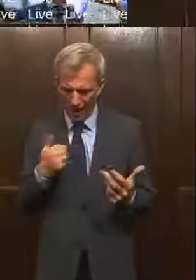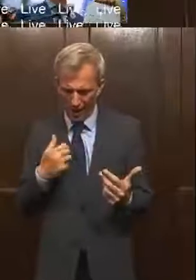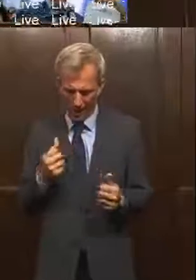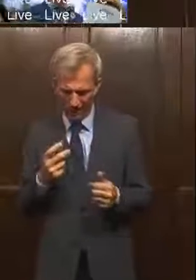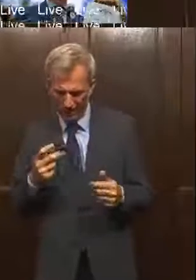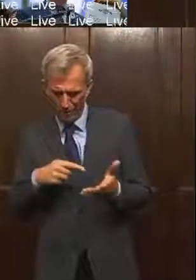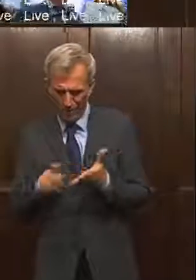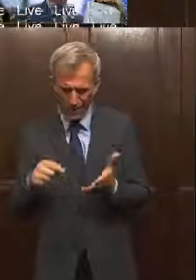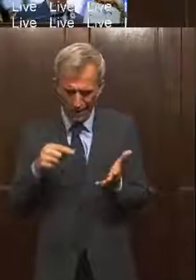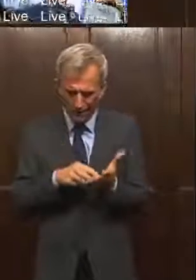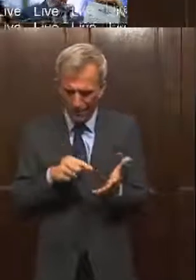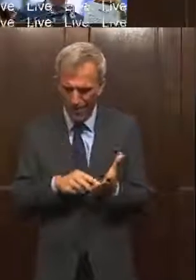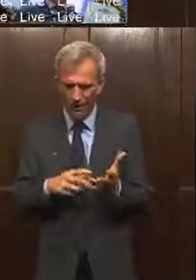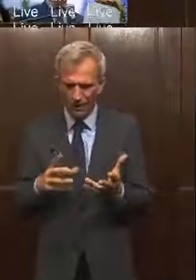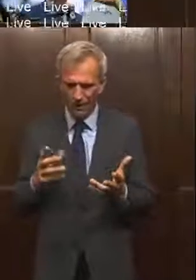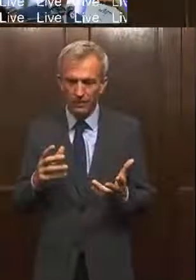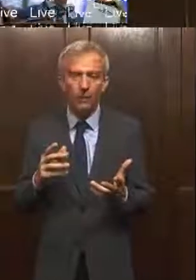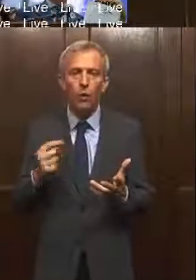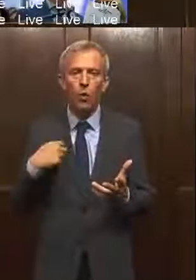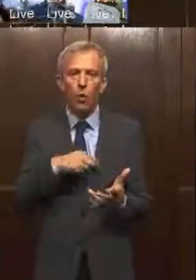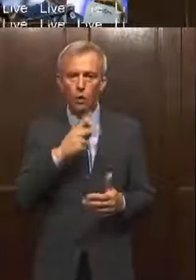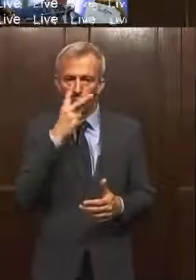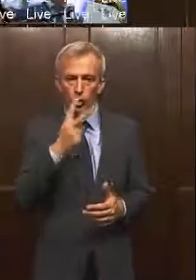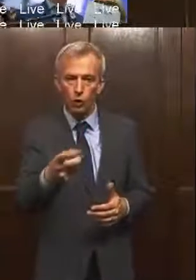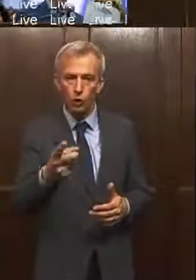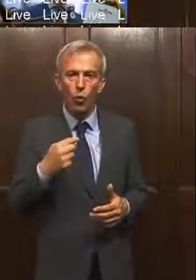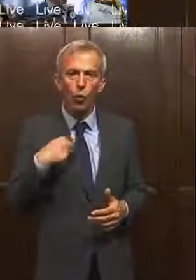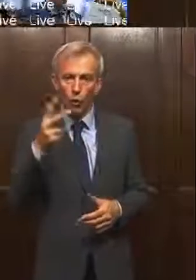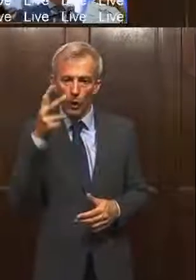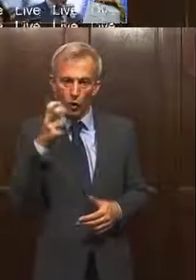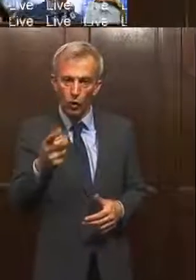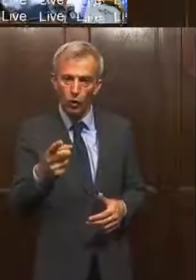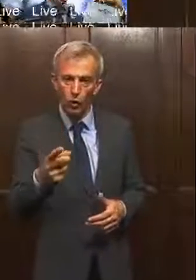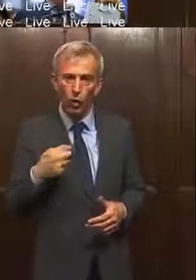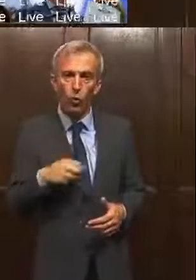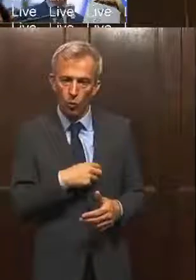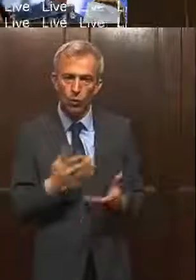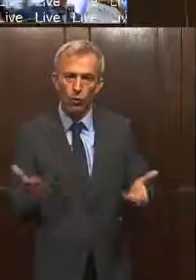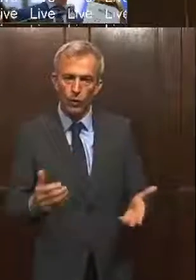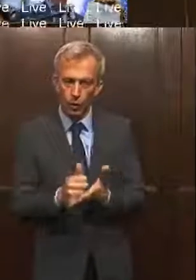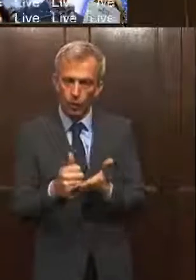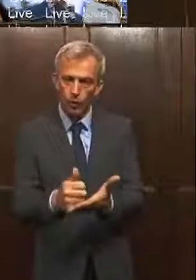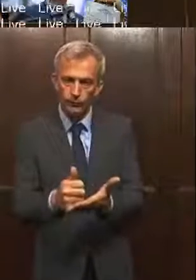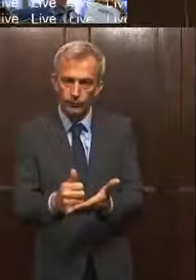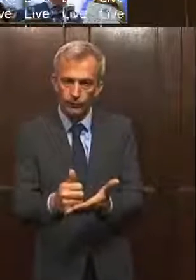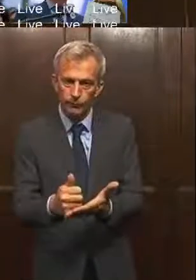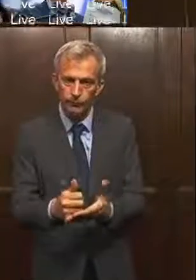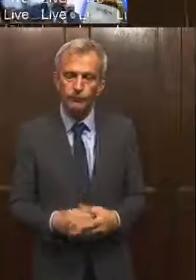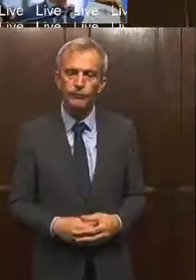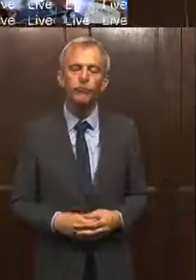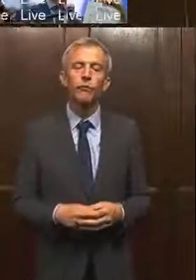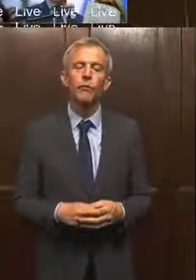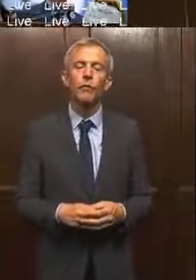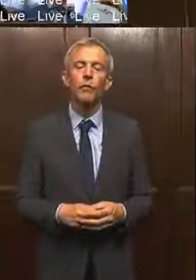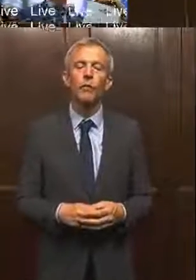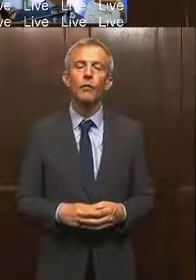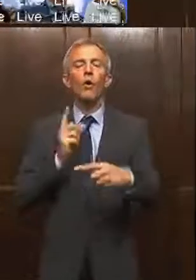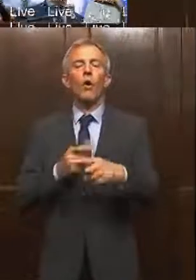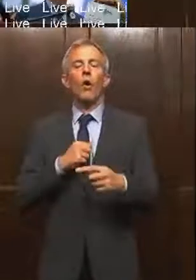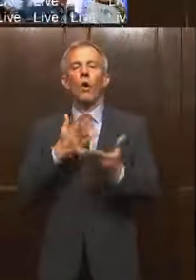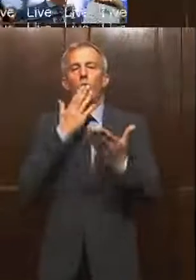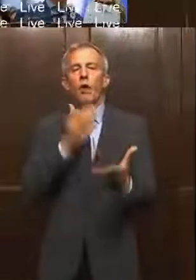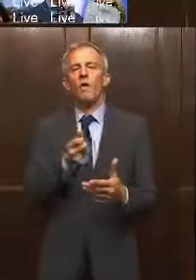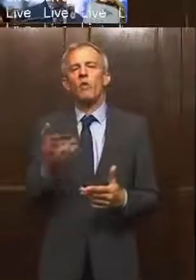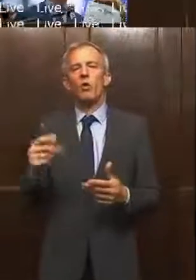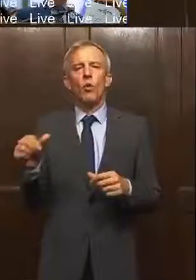you, we hear you, and we are here to help you. And beyond Garcetti, let me thank a few other partners who